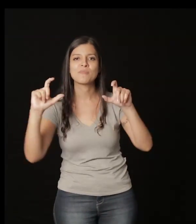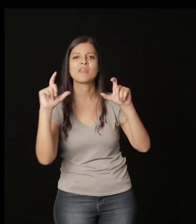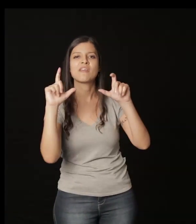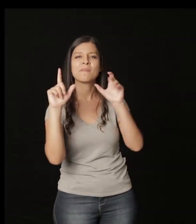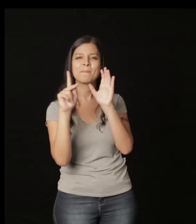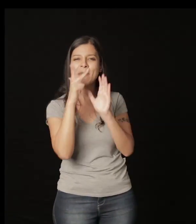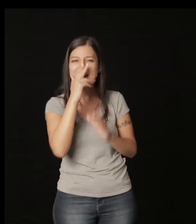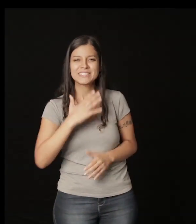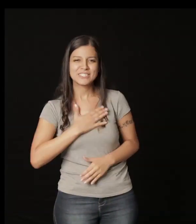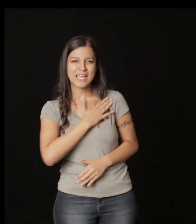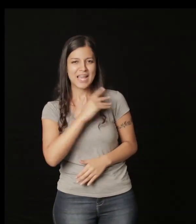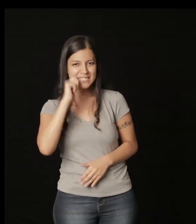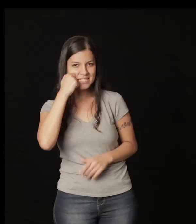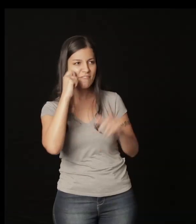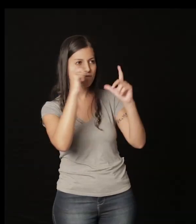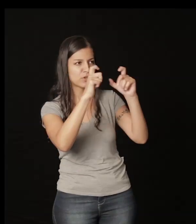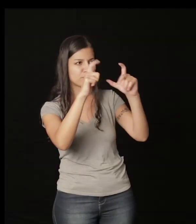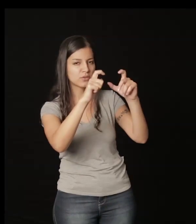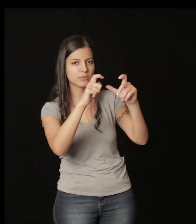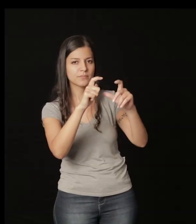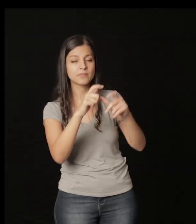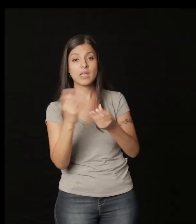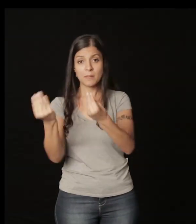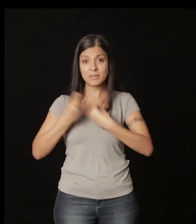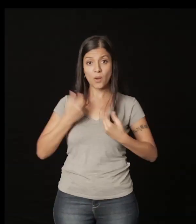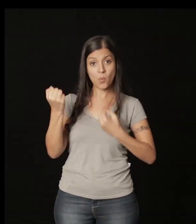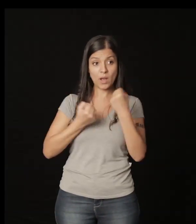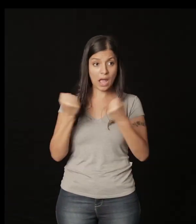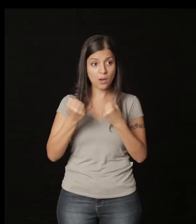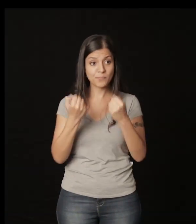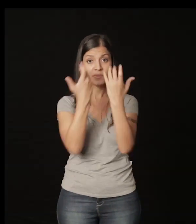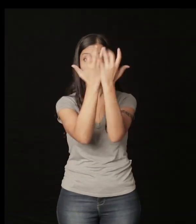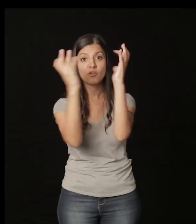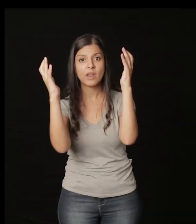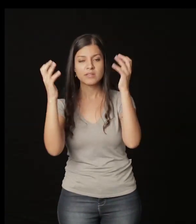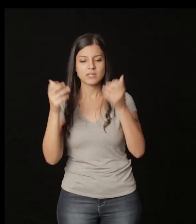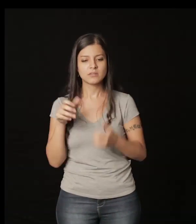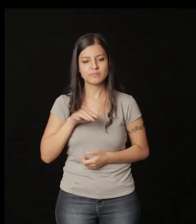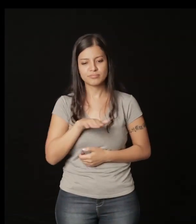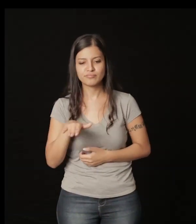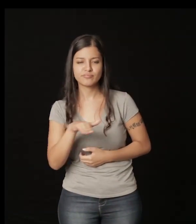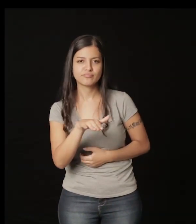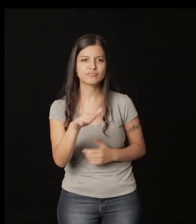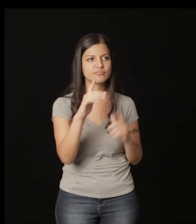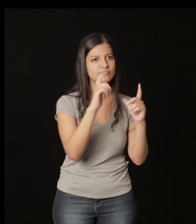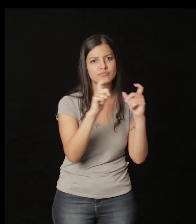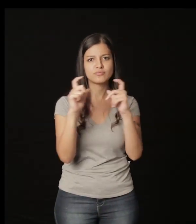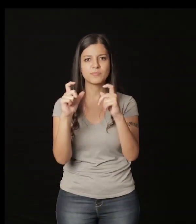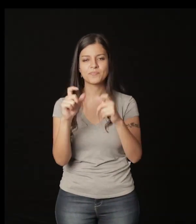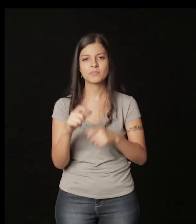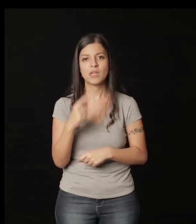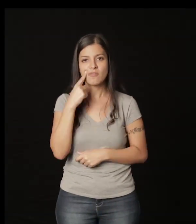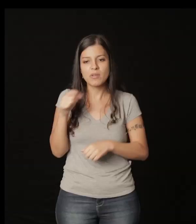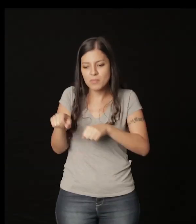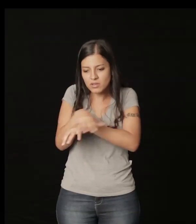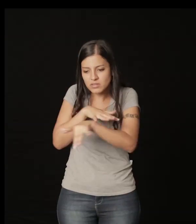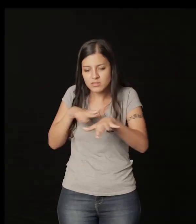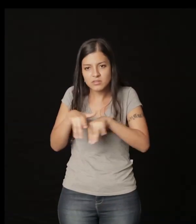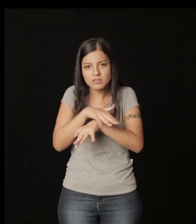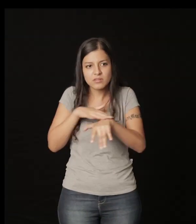racist film. And we went deep into, they gave us a jeep, and we went deep into the rainforest, and we attended a